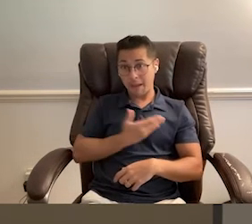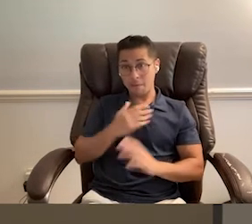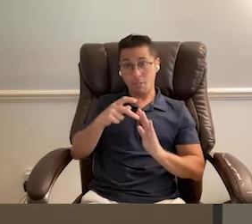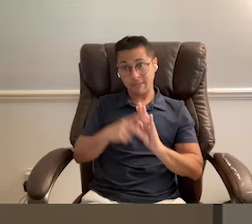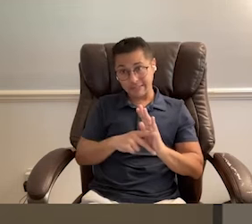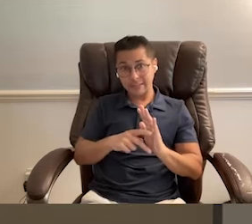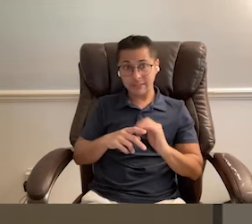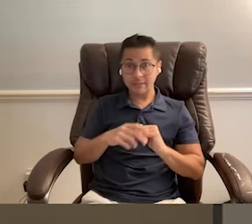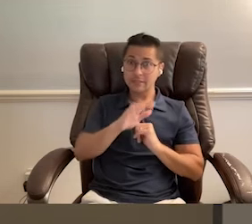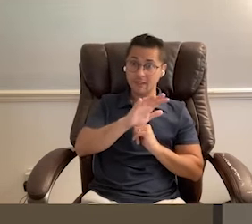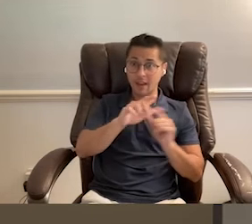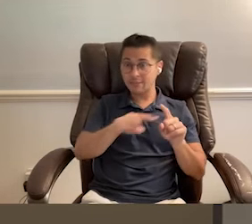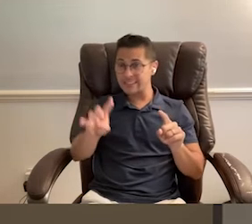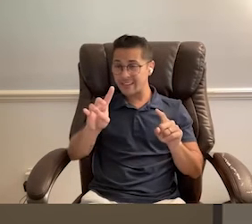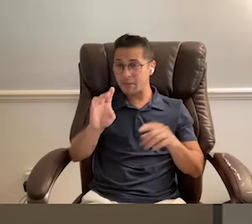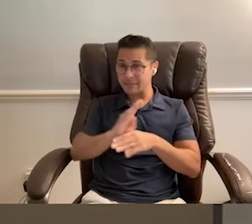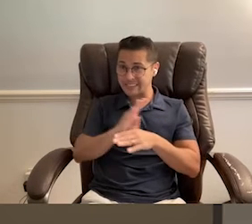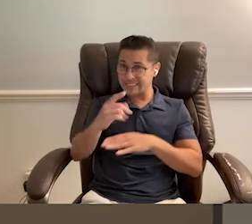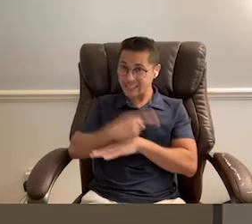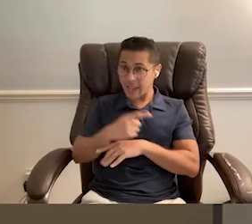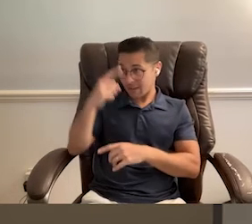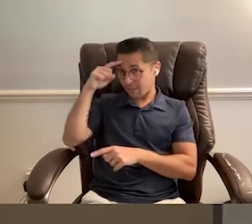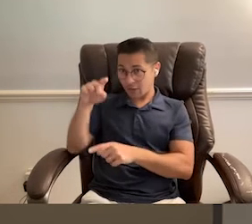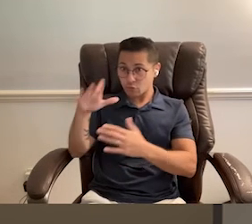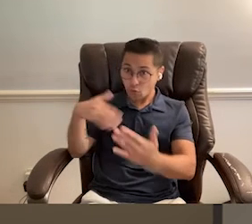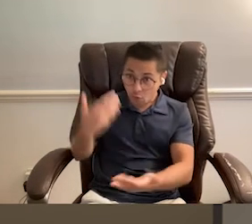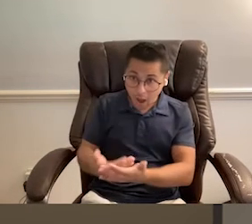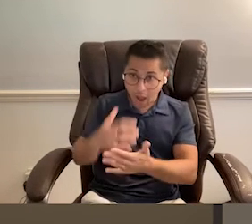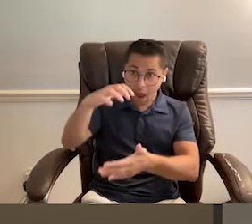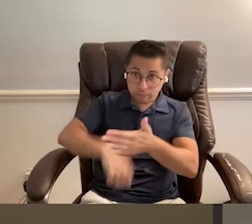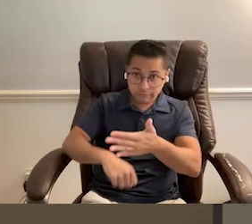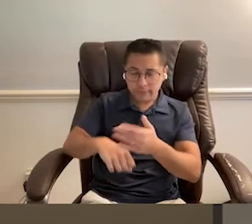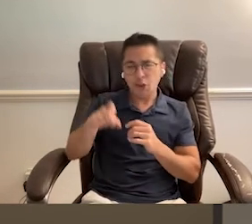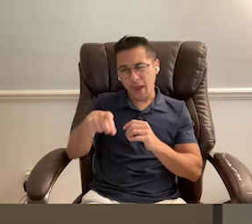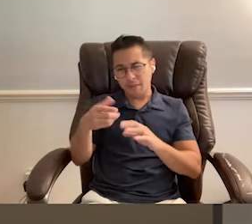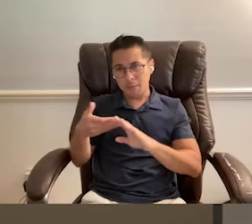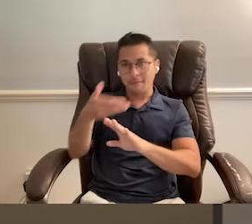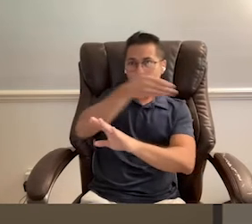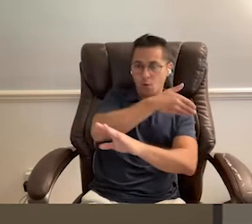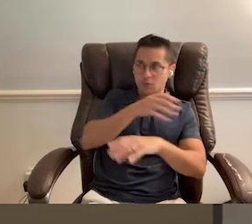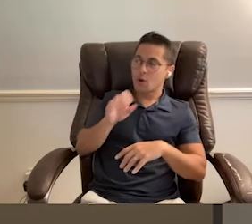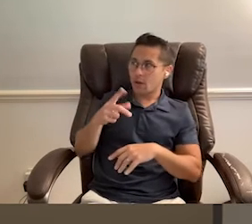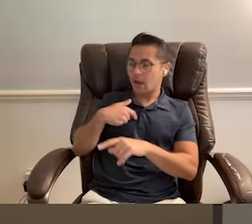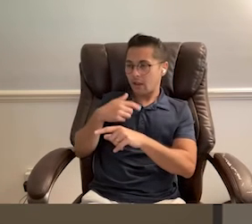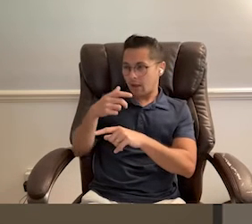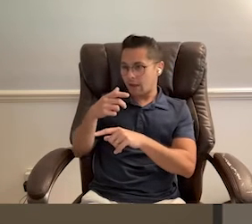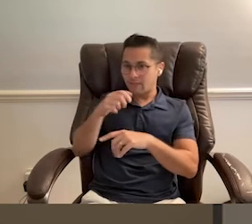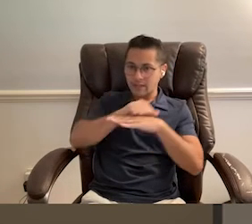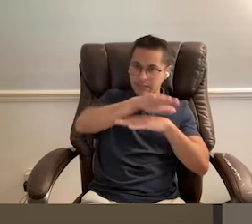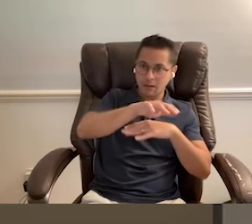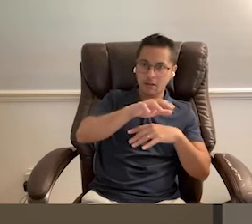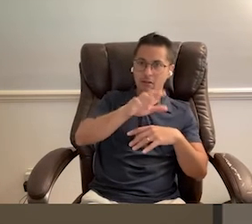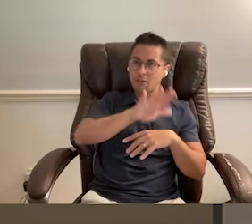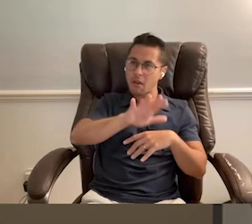7 business days for it to arrive there. Yeah. So you just have to be proactive and say, okay, if I send it about the 20th of each month, it should